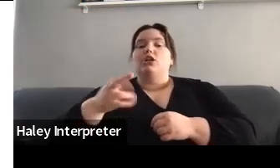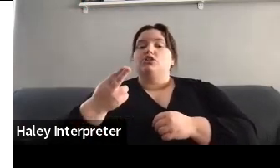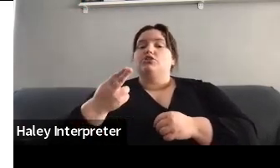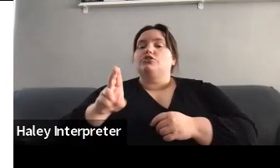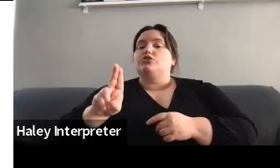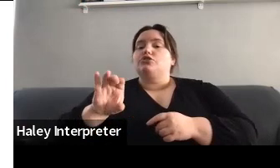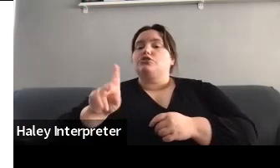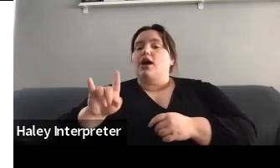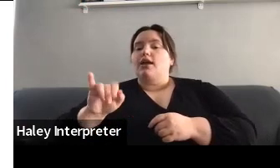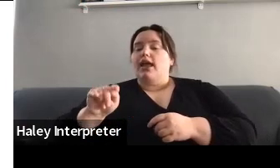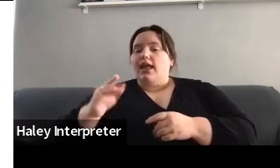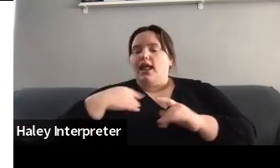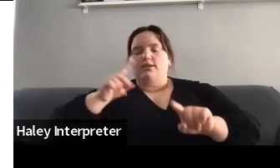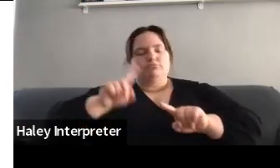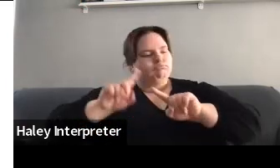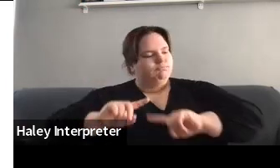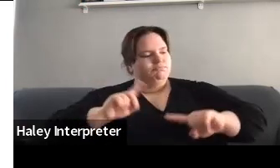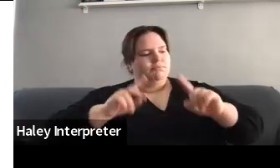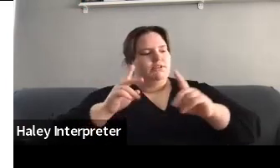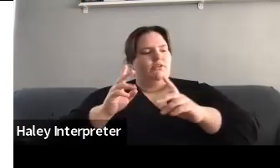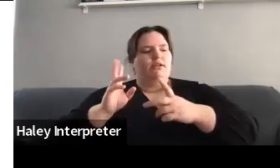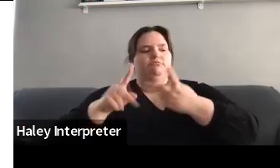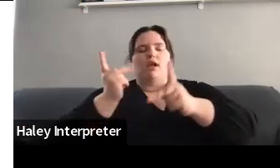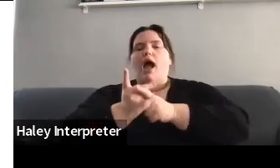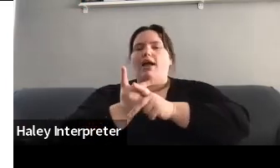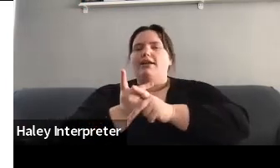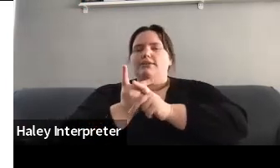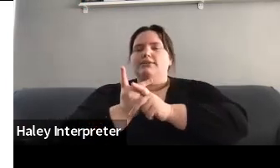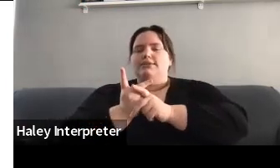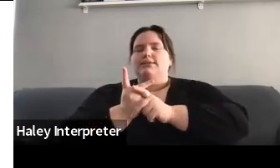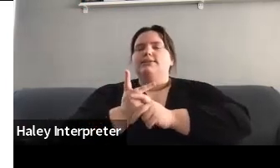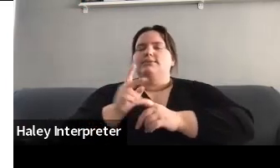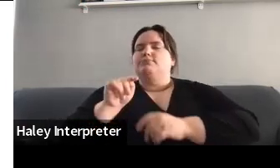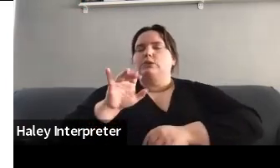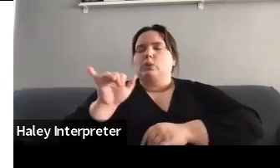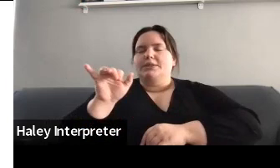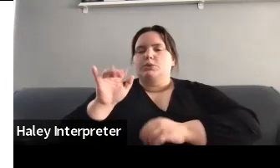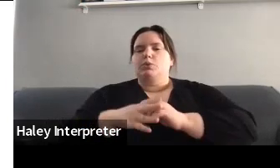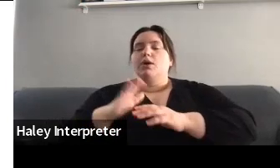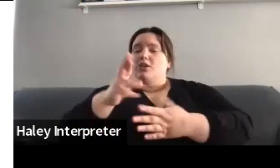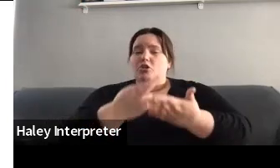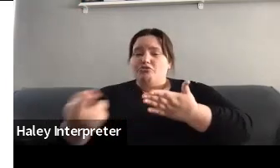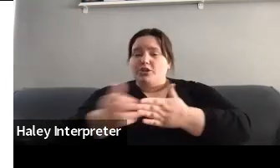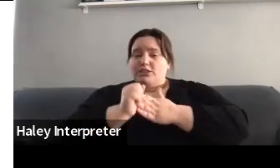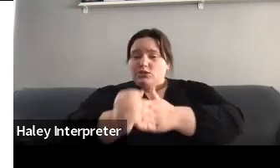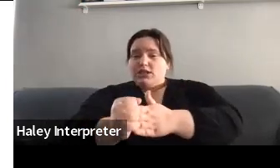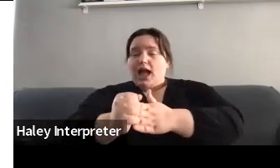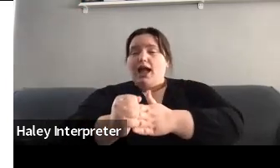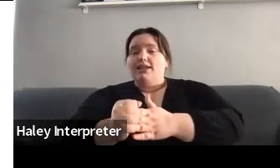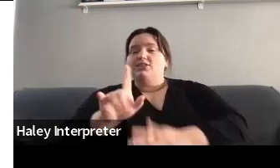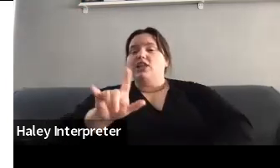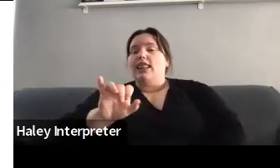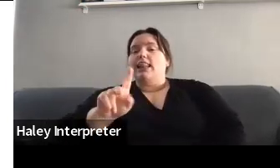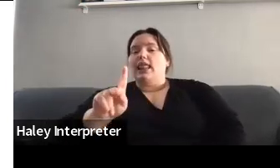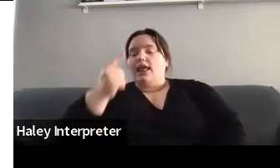too for fetching and play. So in your resource guide, it's just linked to the ball, the tennis ball thrower, but